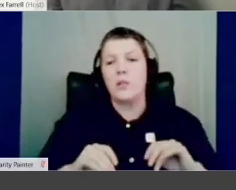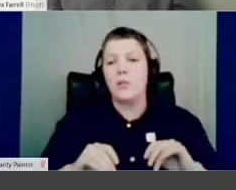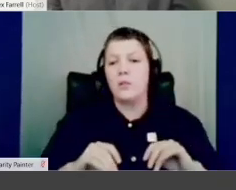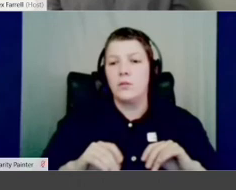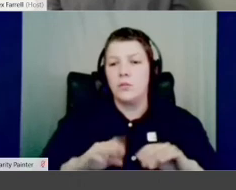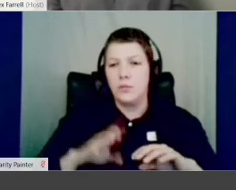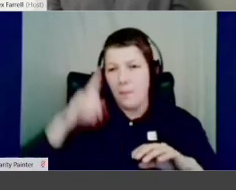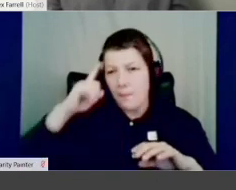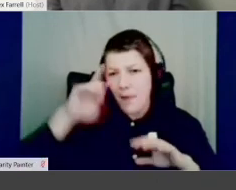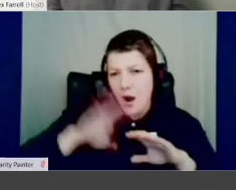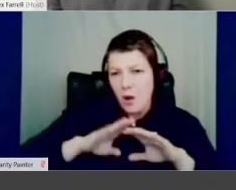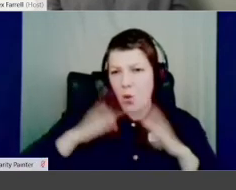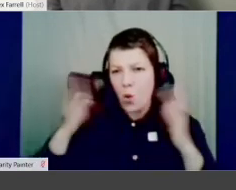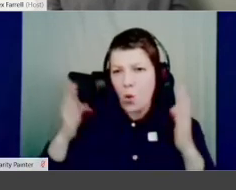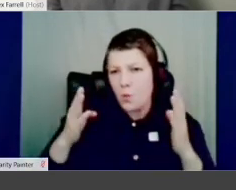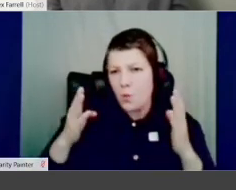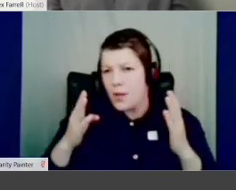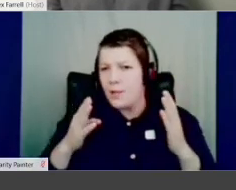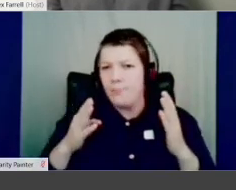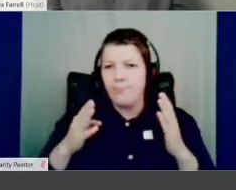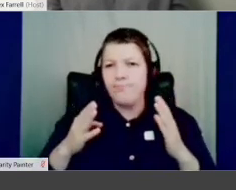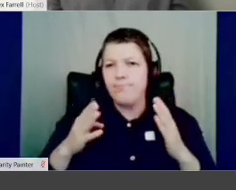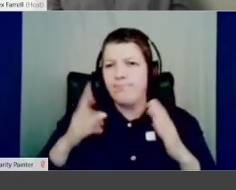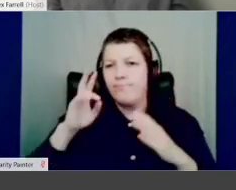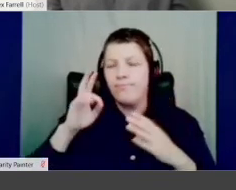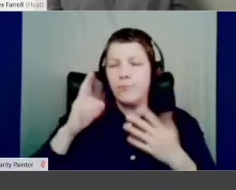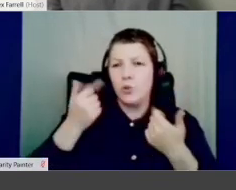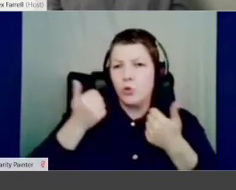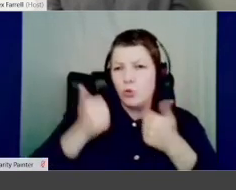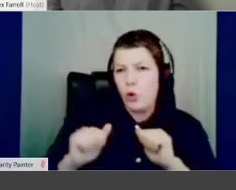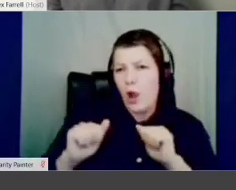get to, right? So I'm